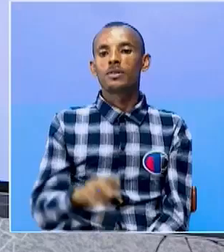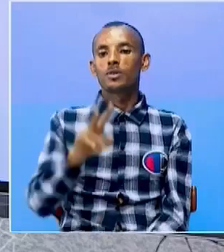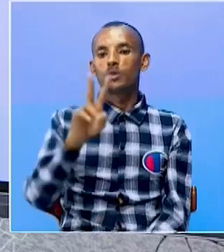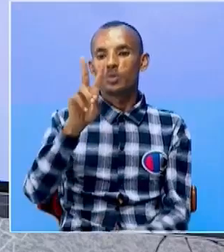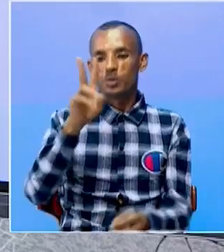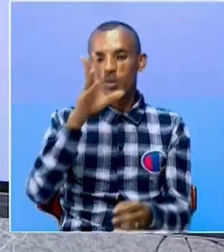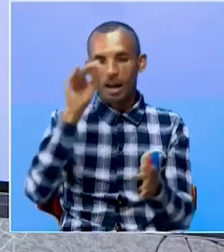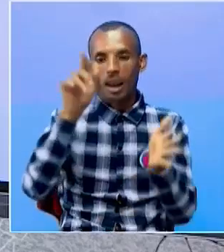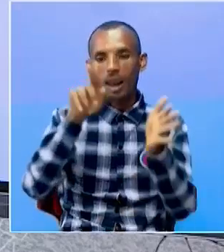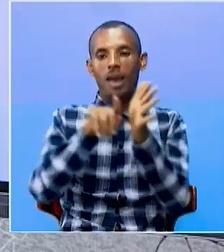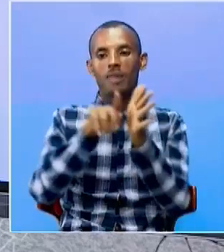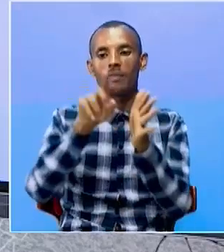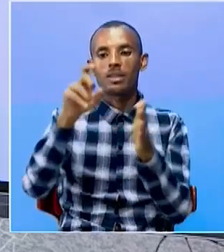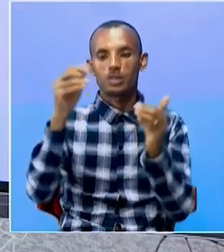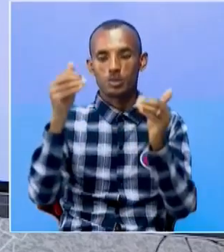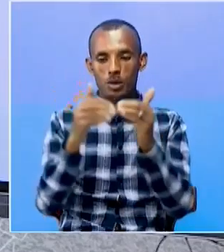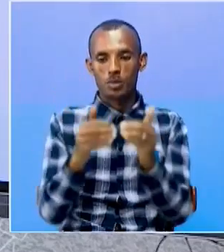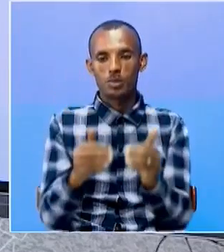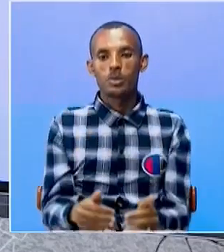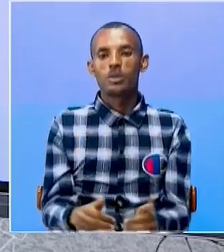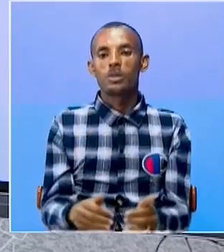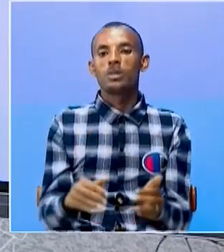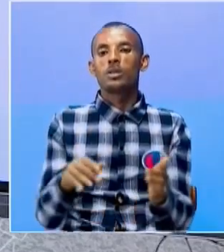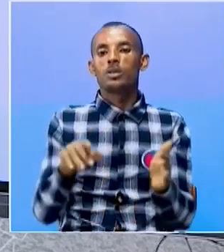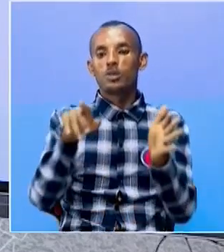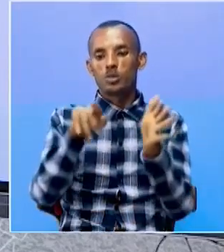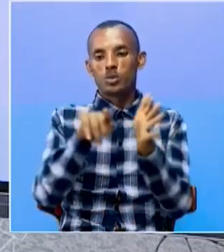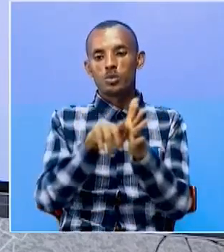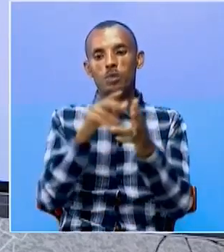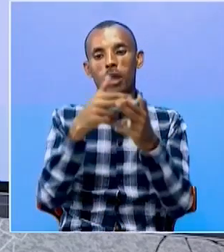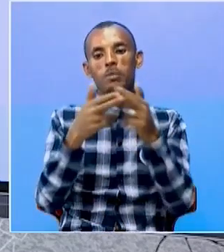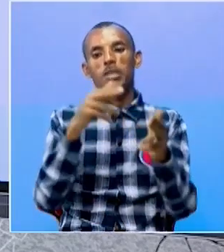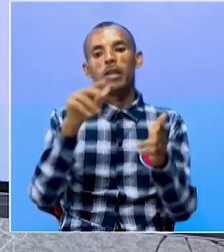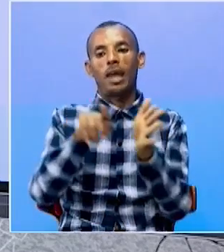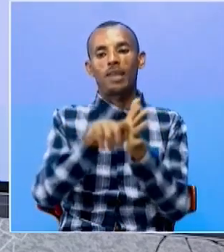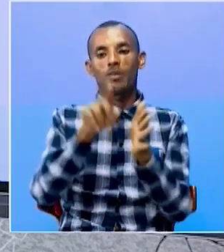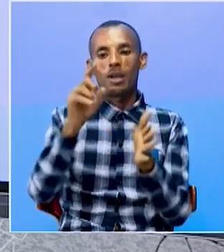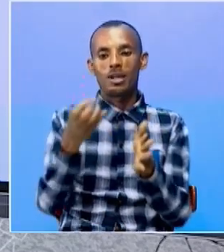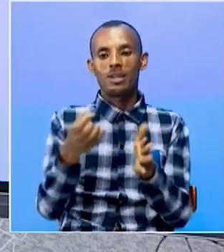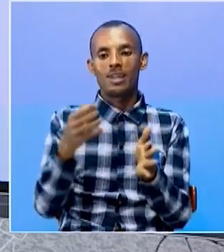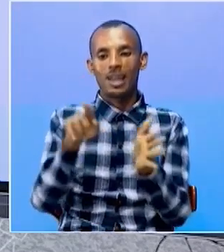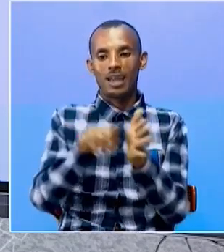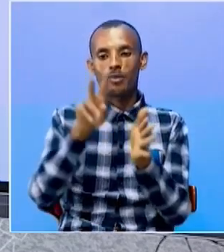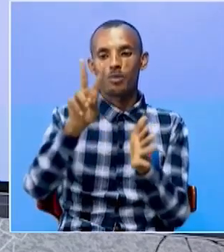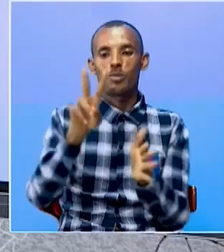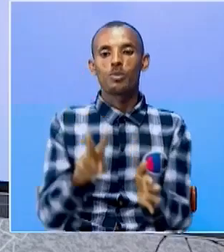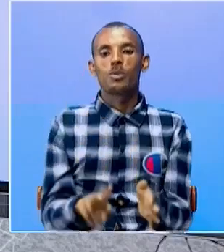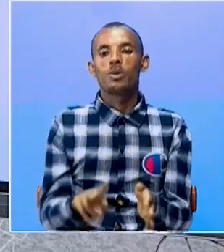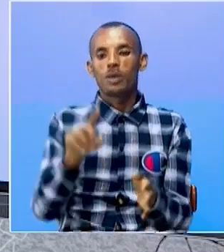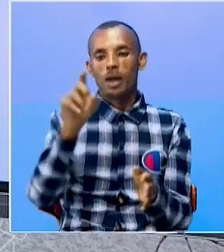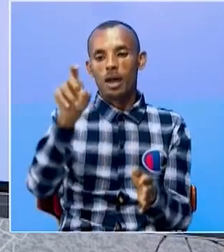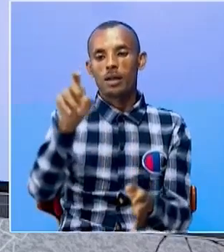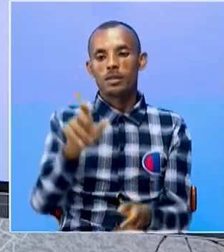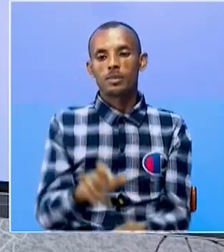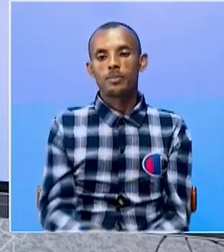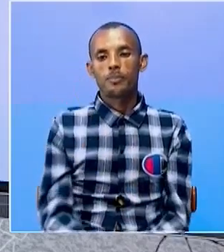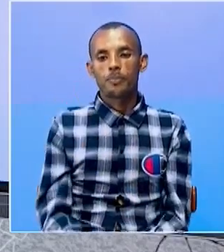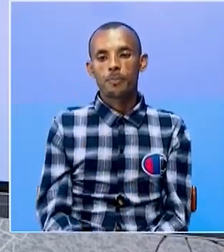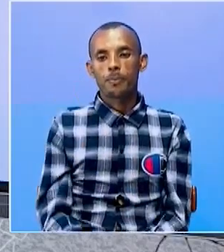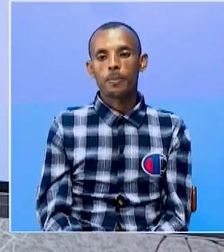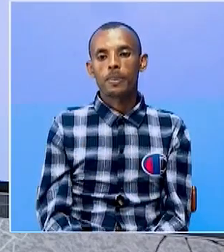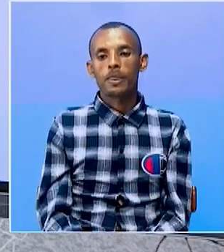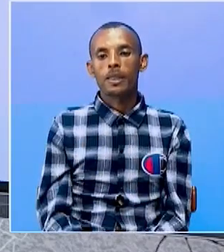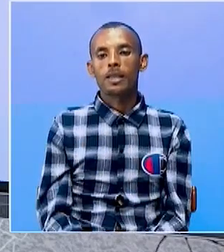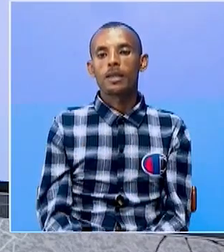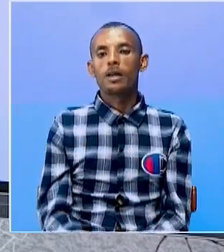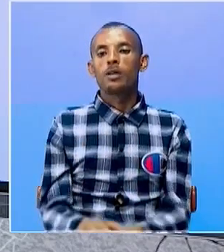1. Simply you multiply the coefficient. 2 and minus 1. You have minus 1 here. 2 and negative 1 is minus 2. So